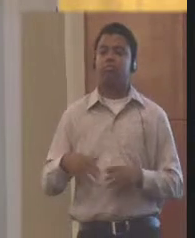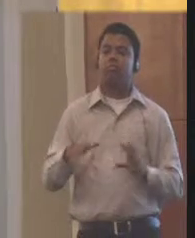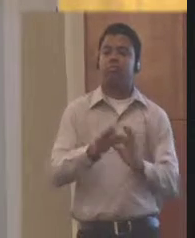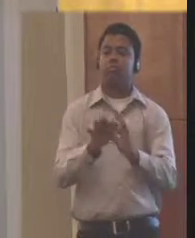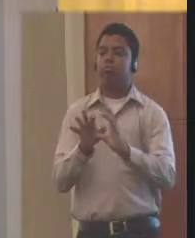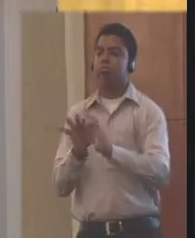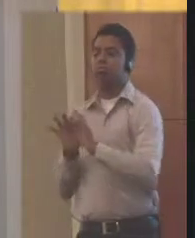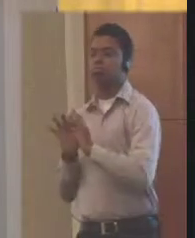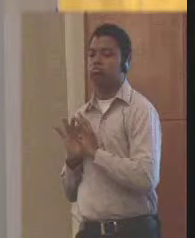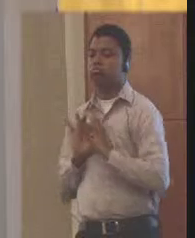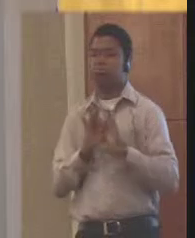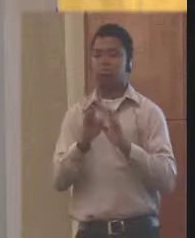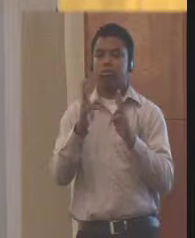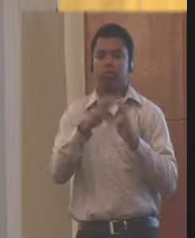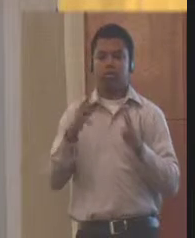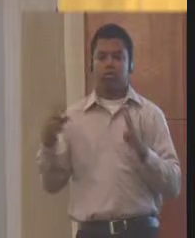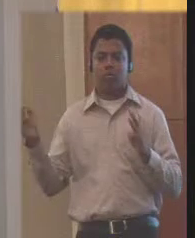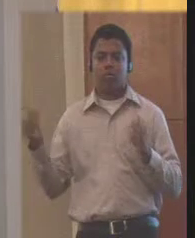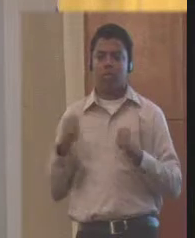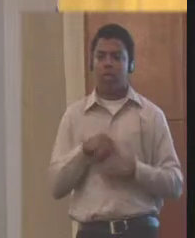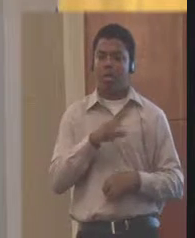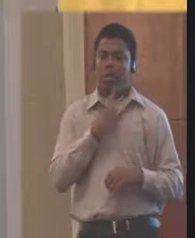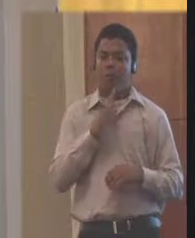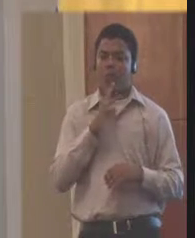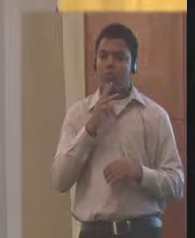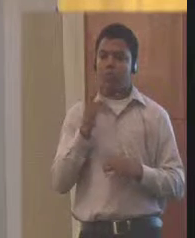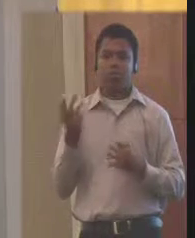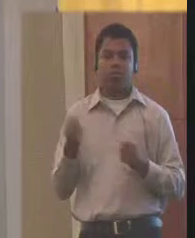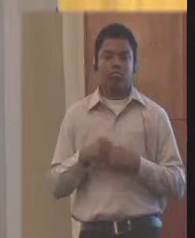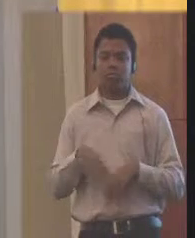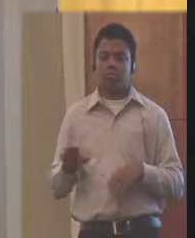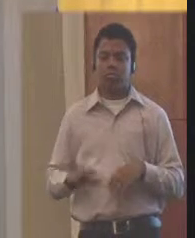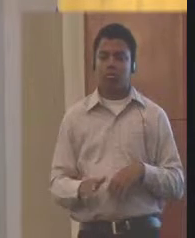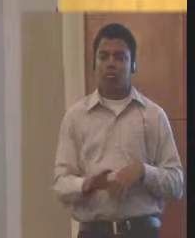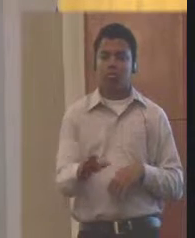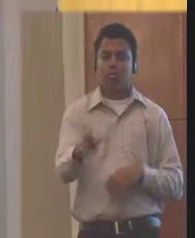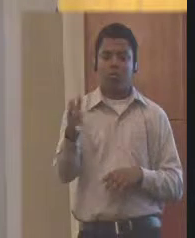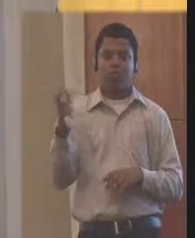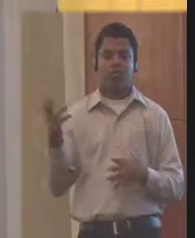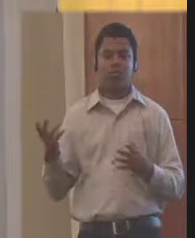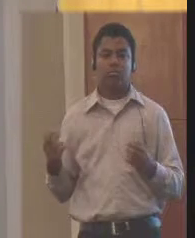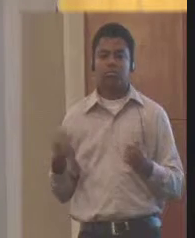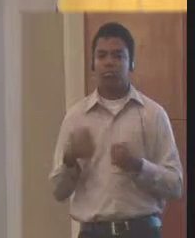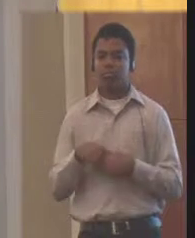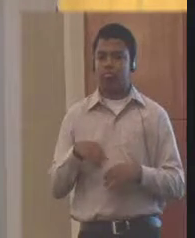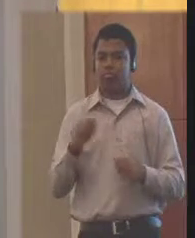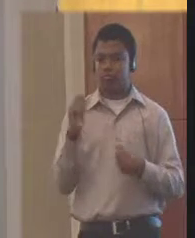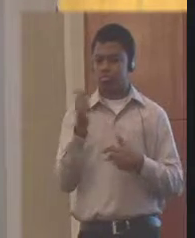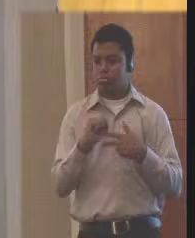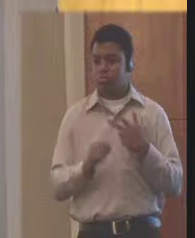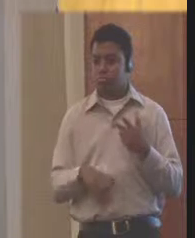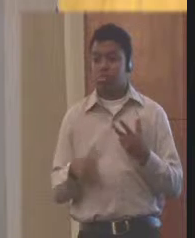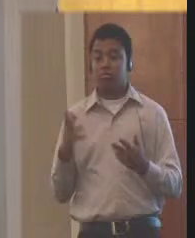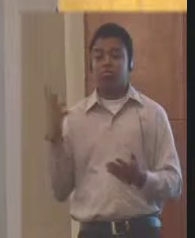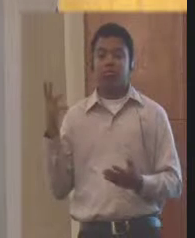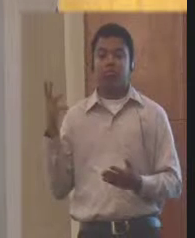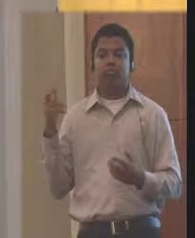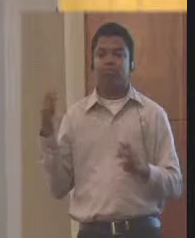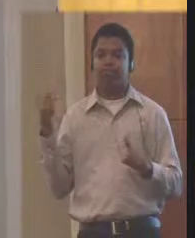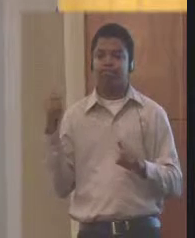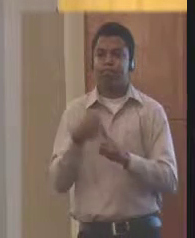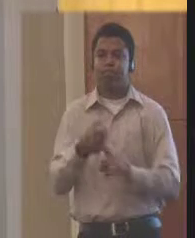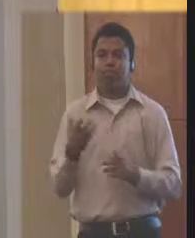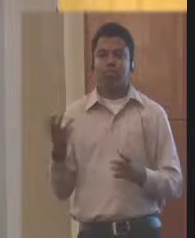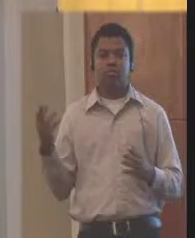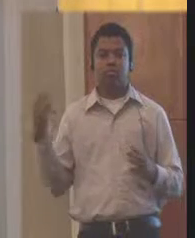water, energy, transport, these are disrupted. The knock-on effects in our economies is enormous and generally